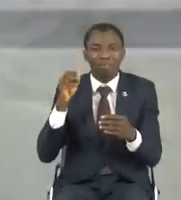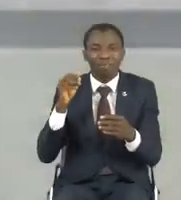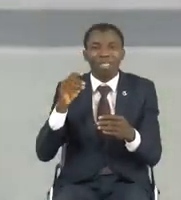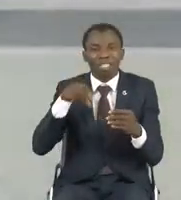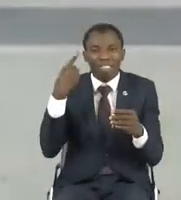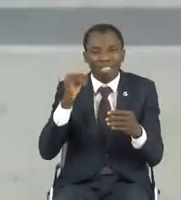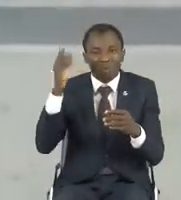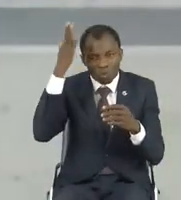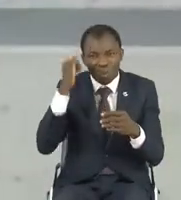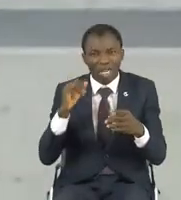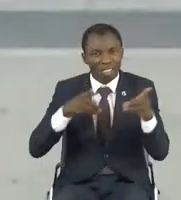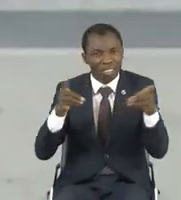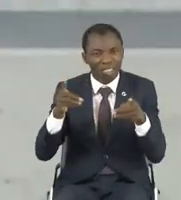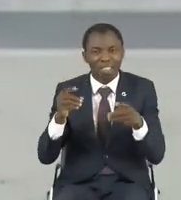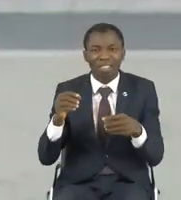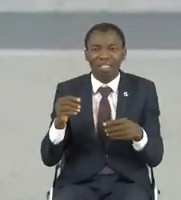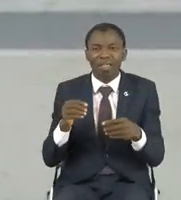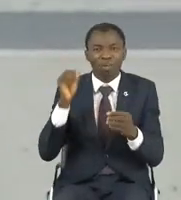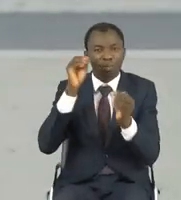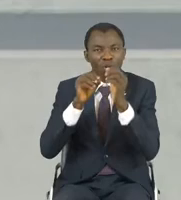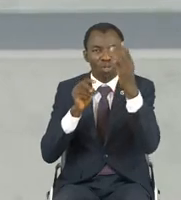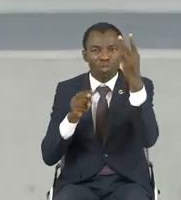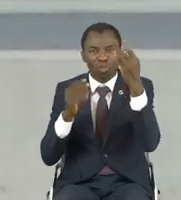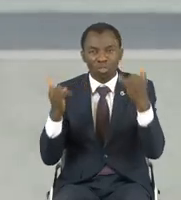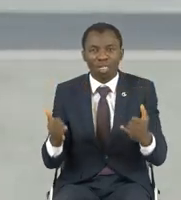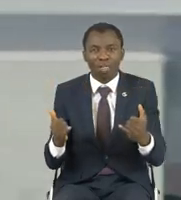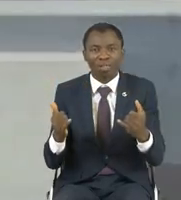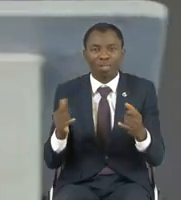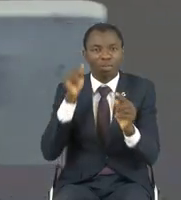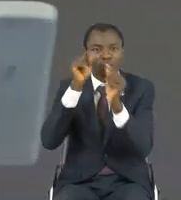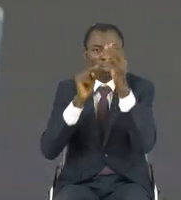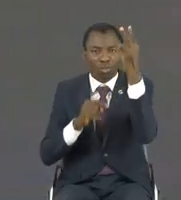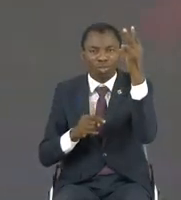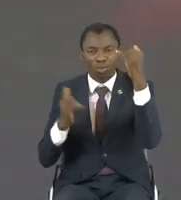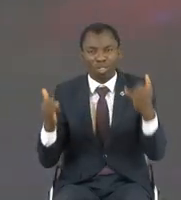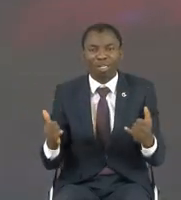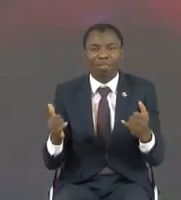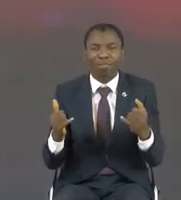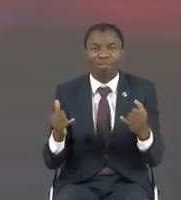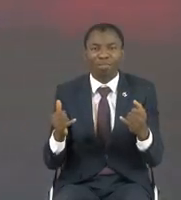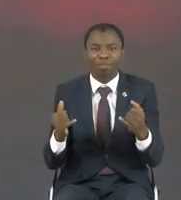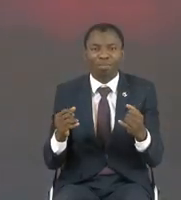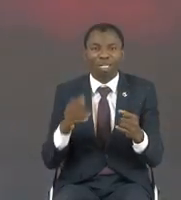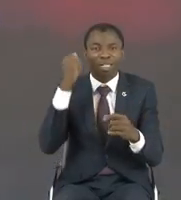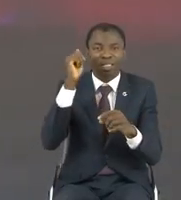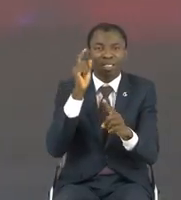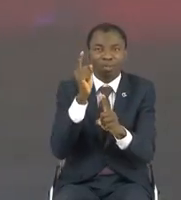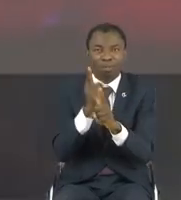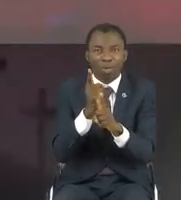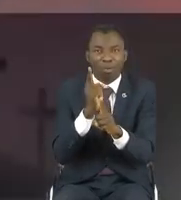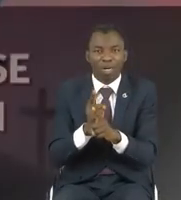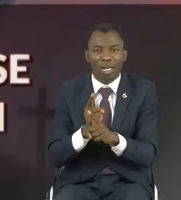died, why he rose. Point number two now. Point number two, the proper